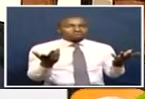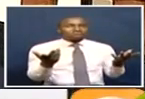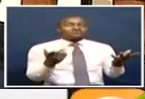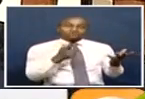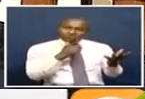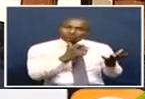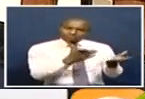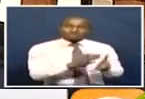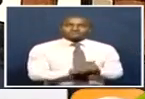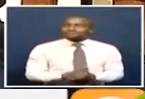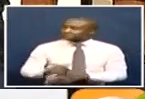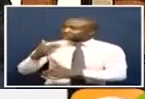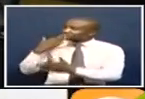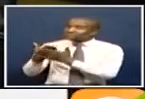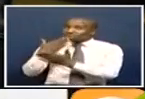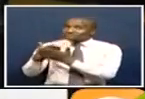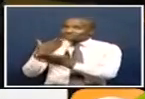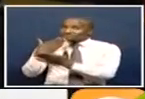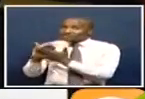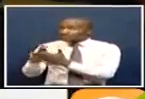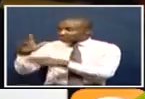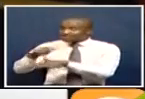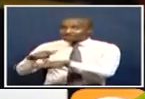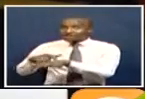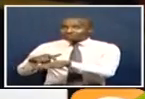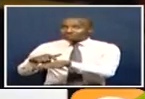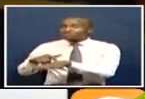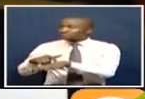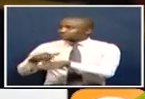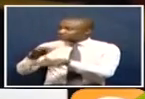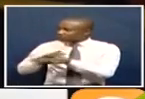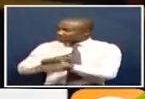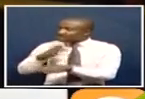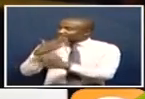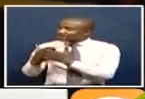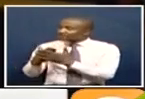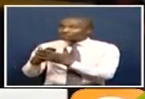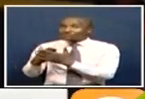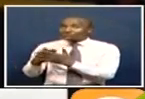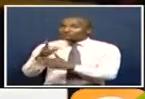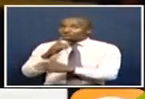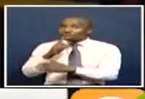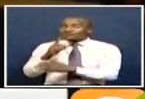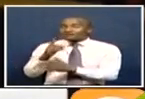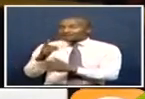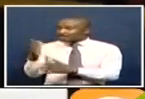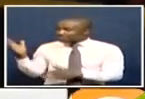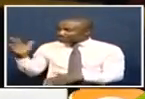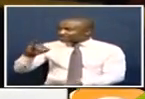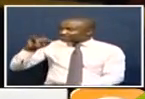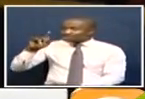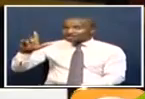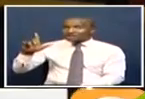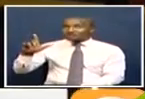are there. SG, it's good to see you. Thank you. Thanks so much for your time. Good luck. Thank you, Jeff. And when you said earlier on that you might not come back on JK Live, you meant